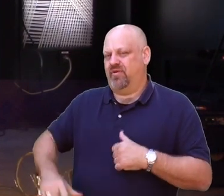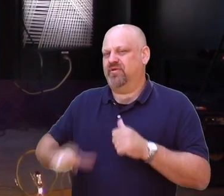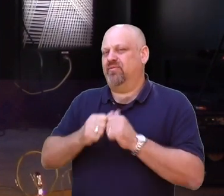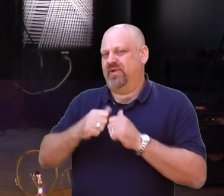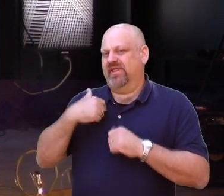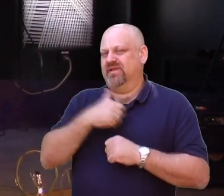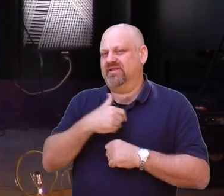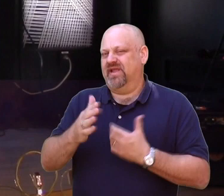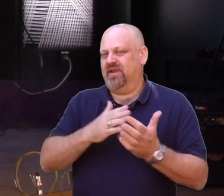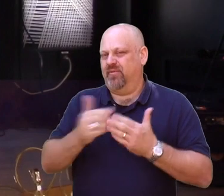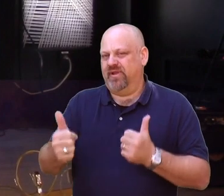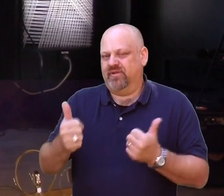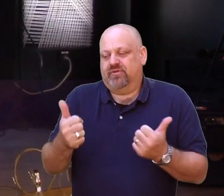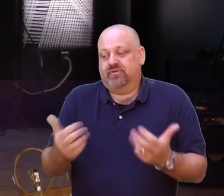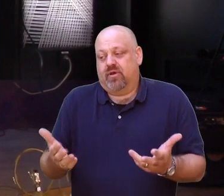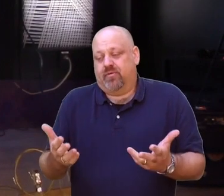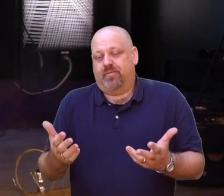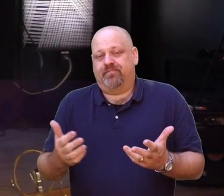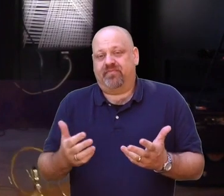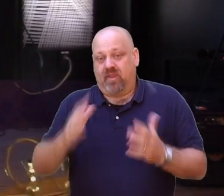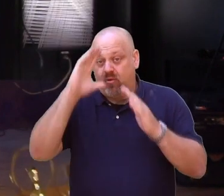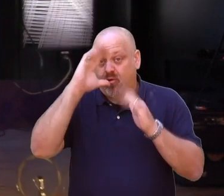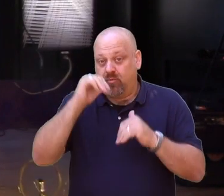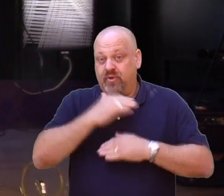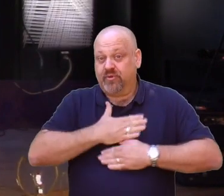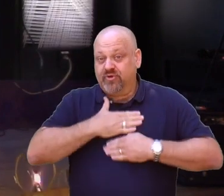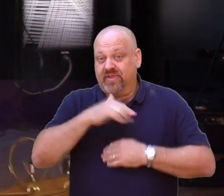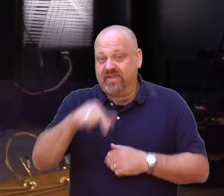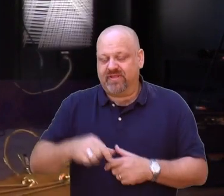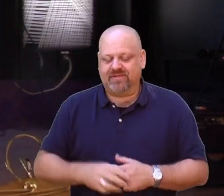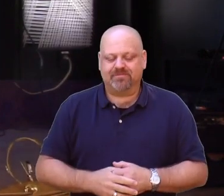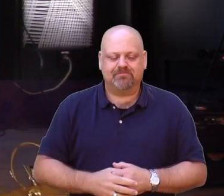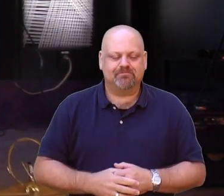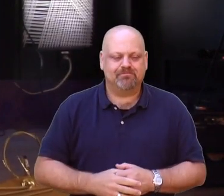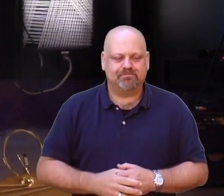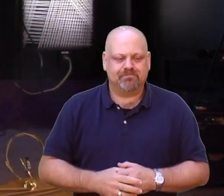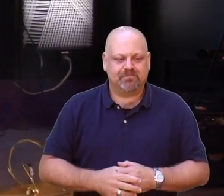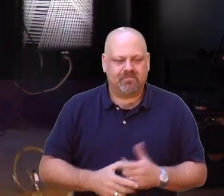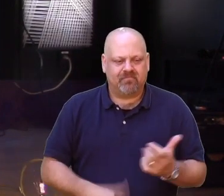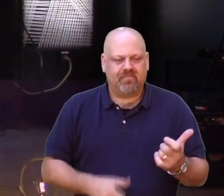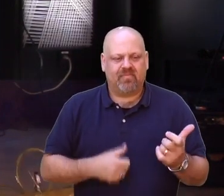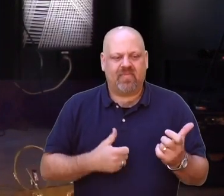the Lord's with her either way. So, I hope you guys enjoy this.